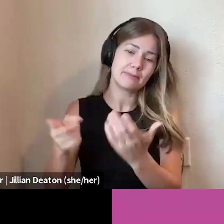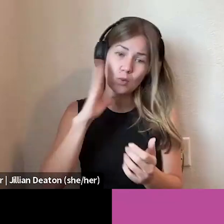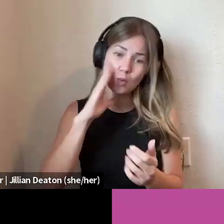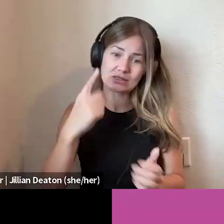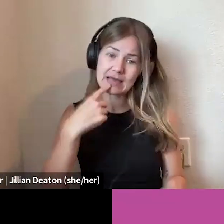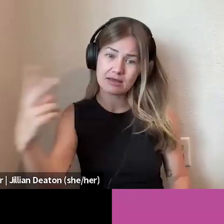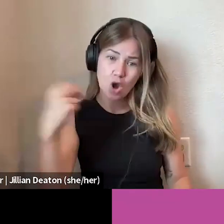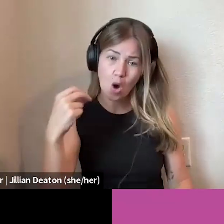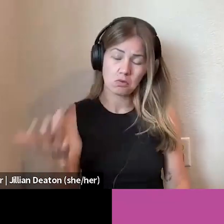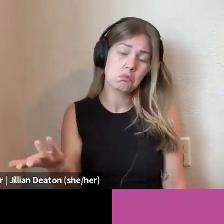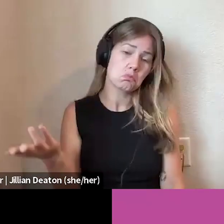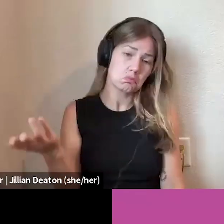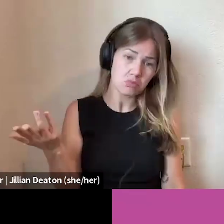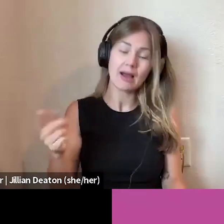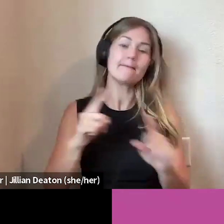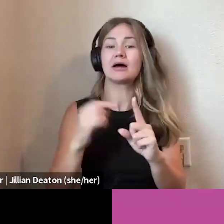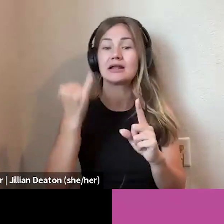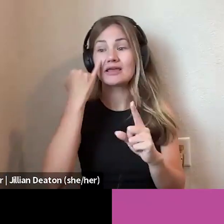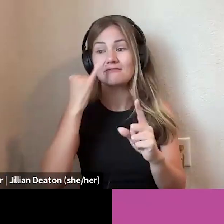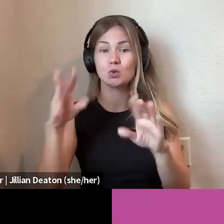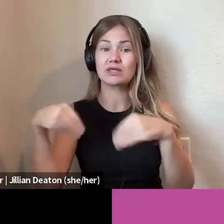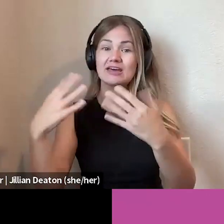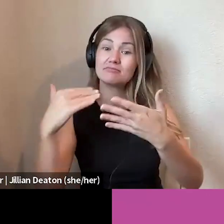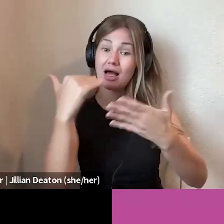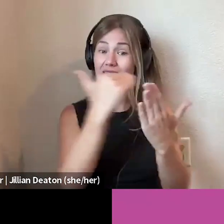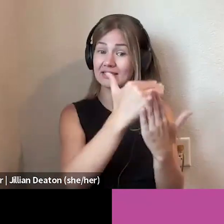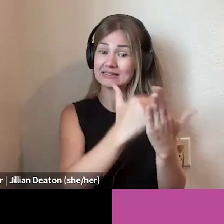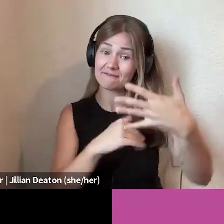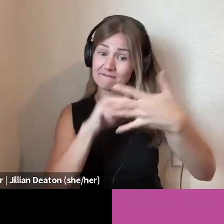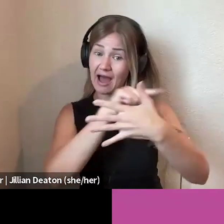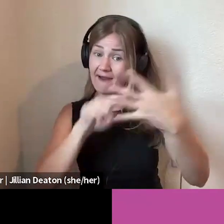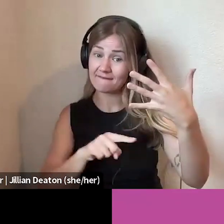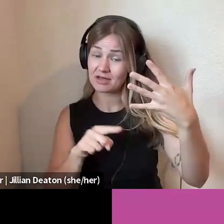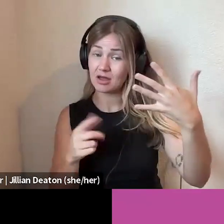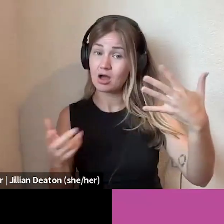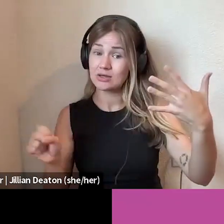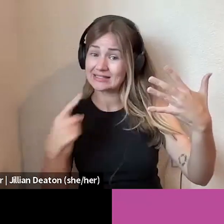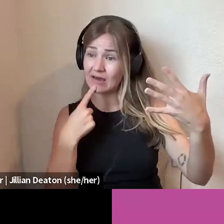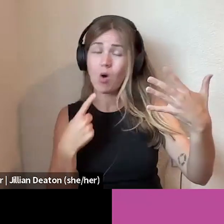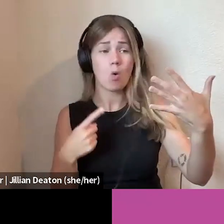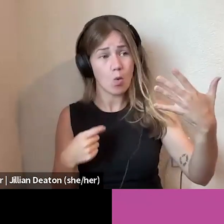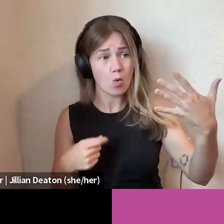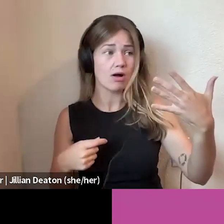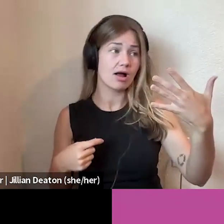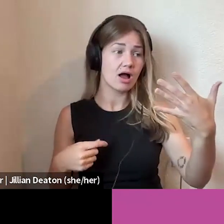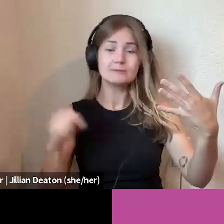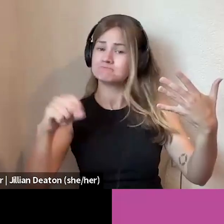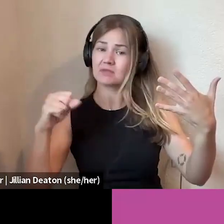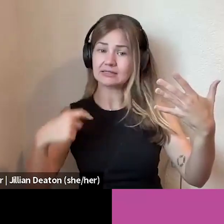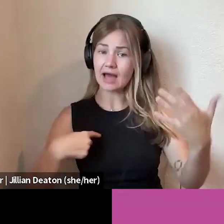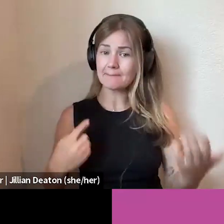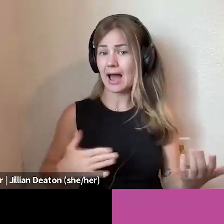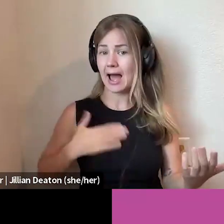relationship. But if you give them a list of five, they might say, you know what, I do know program officer so and so. I know they're giving money in this area, and yes, I would be